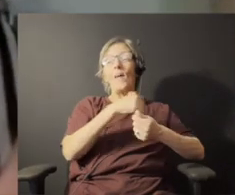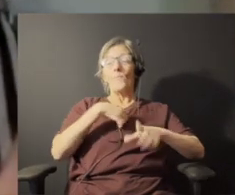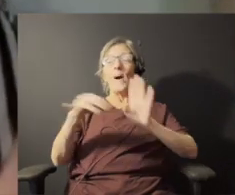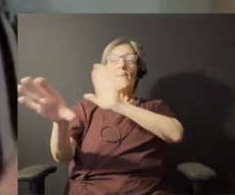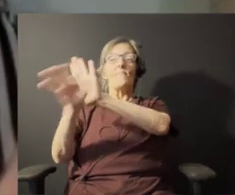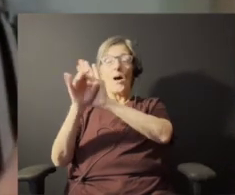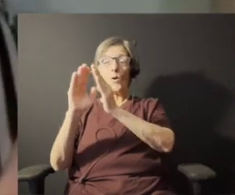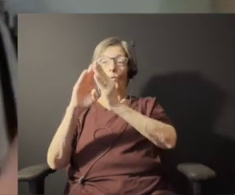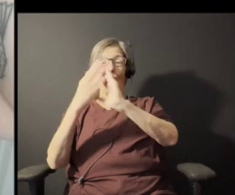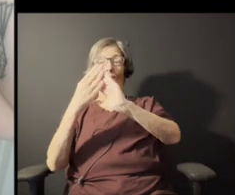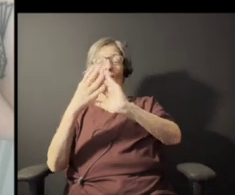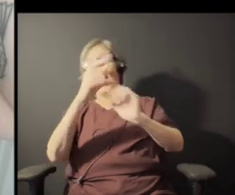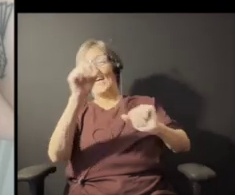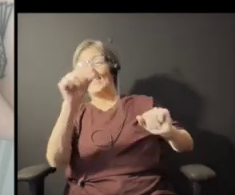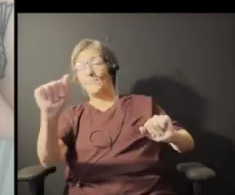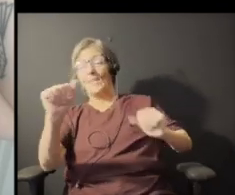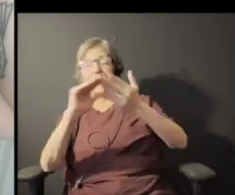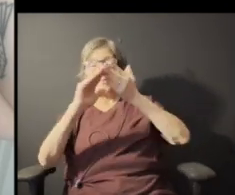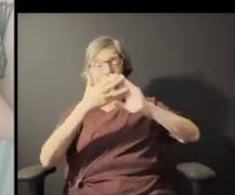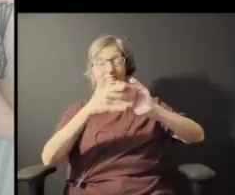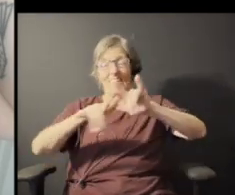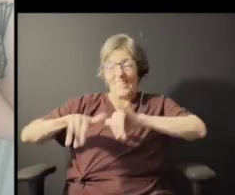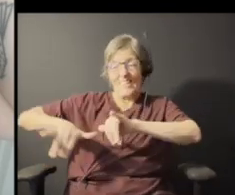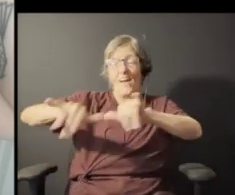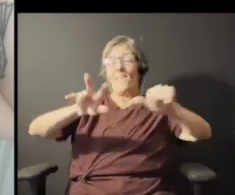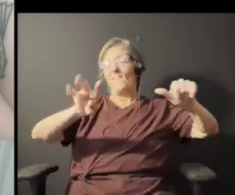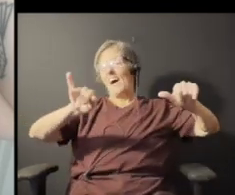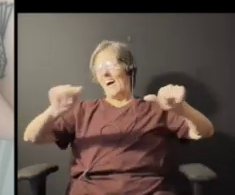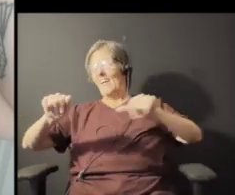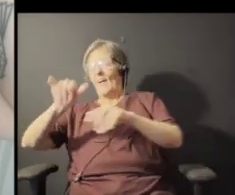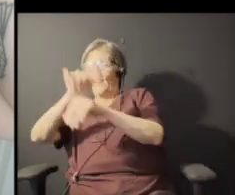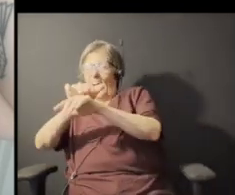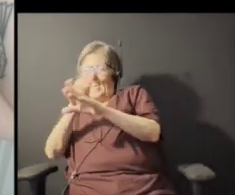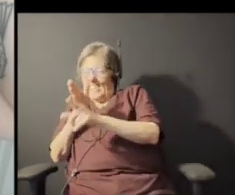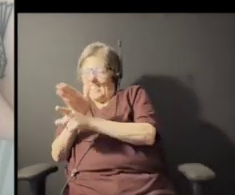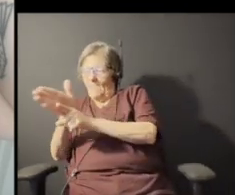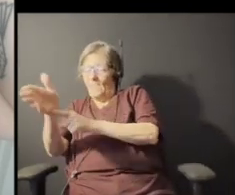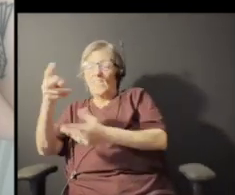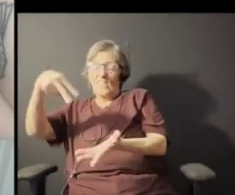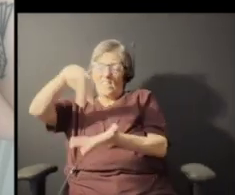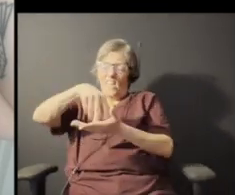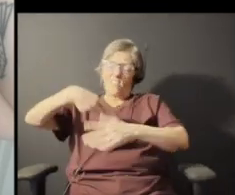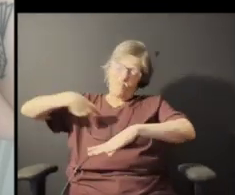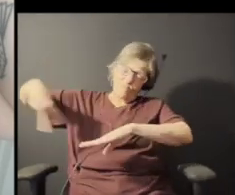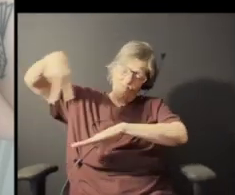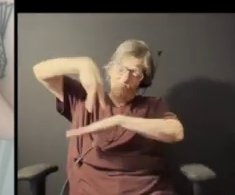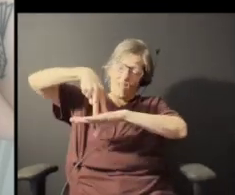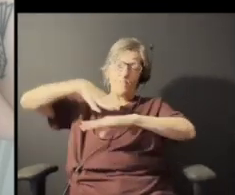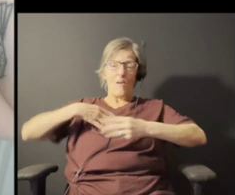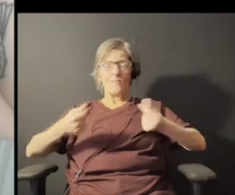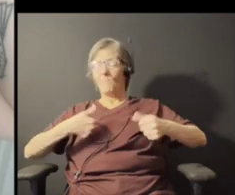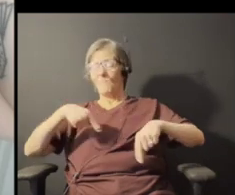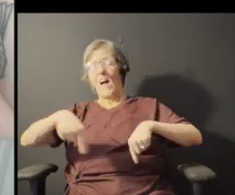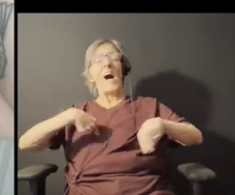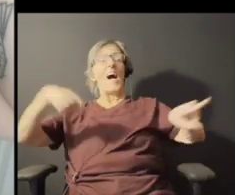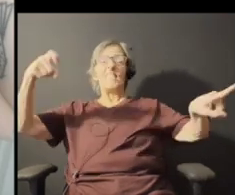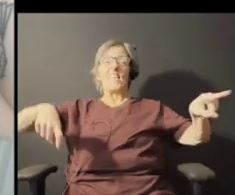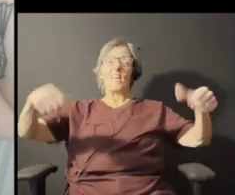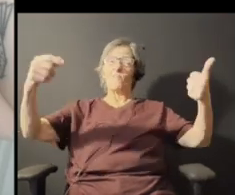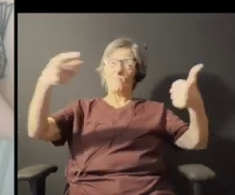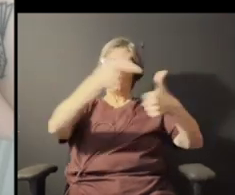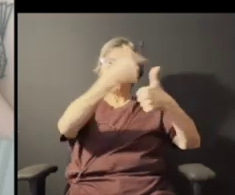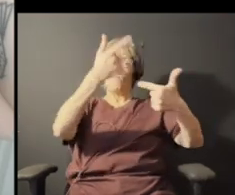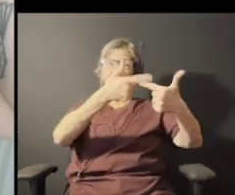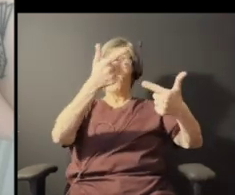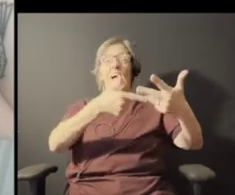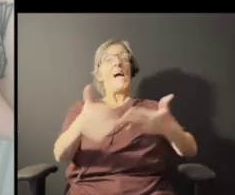will find community and disability community via that standing my ground. This is what I need and what I